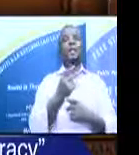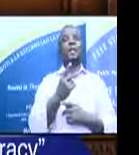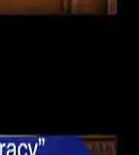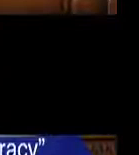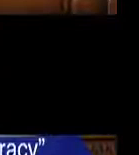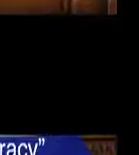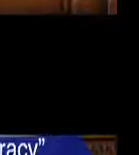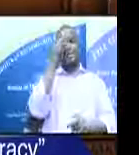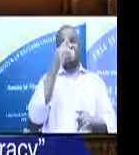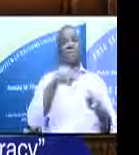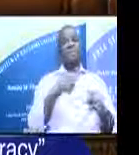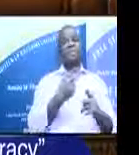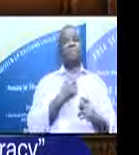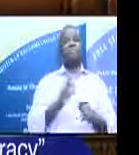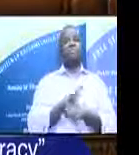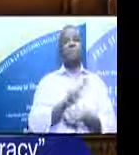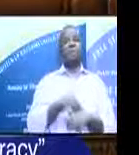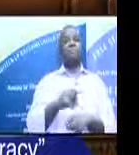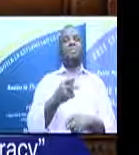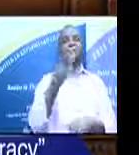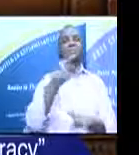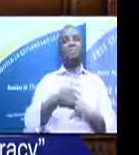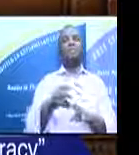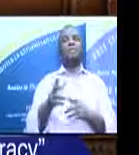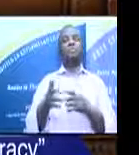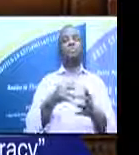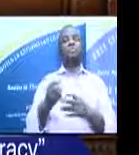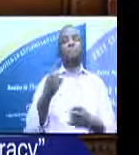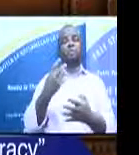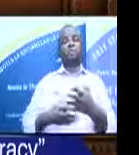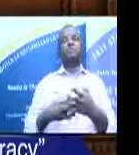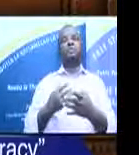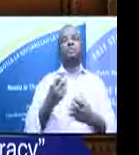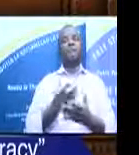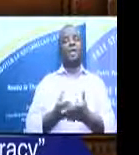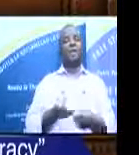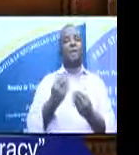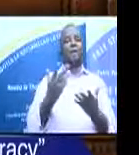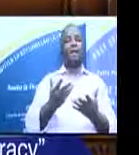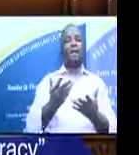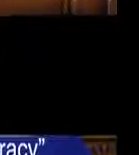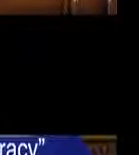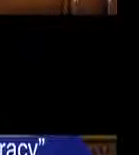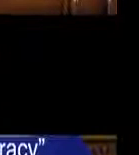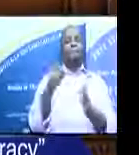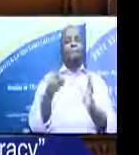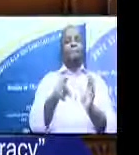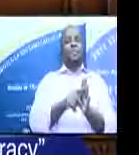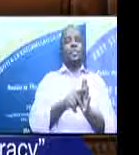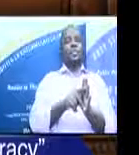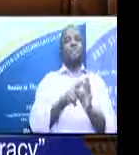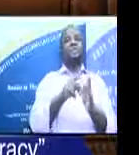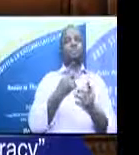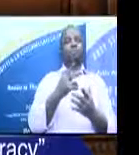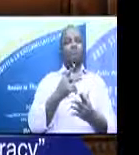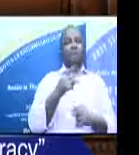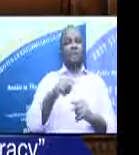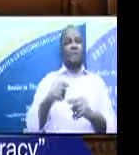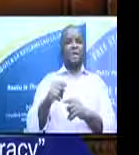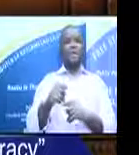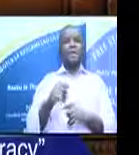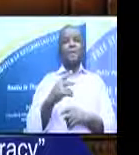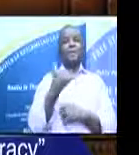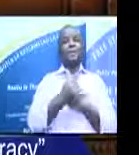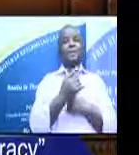and non-communicable diseases in South Africa can be found in policies from periods of the country's